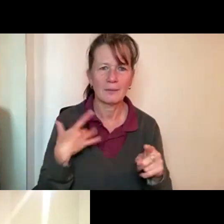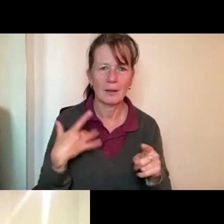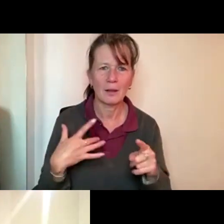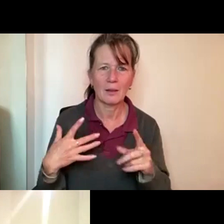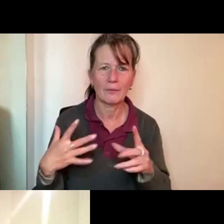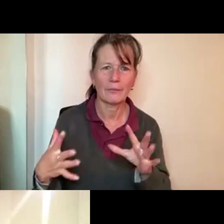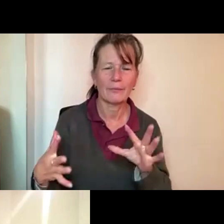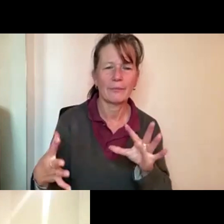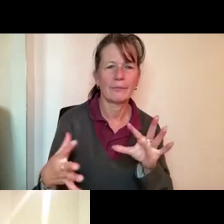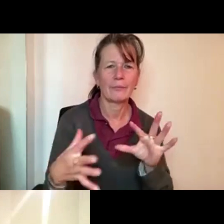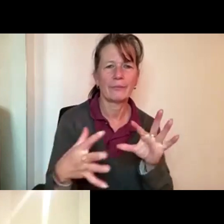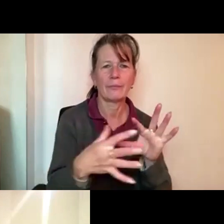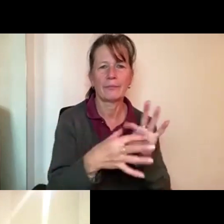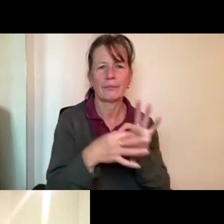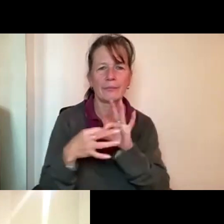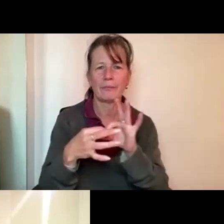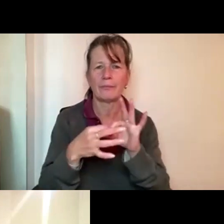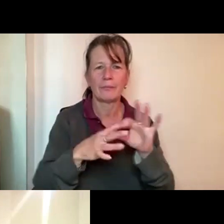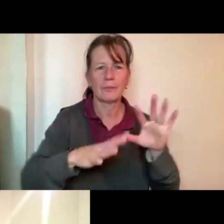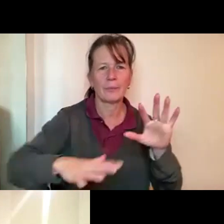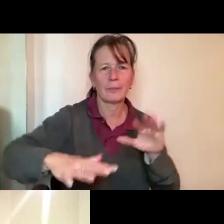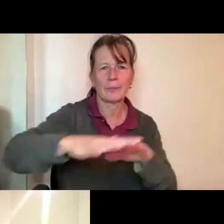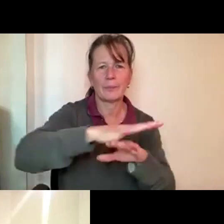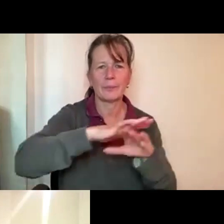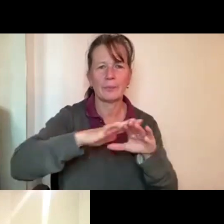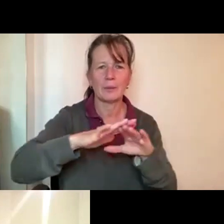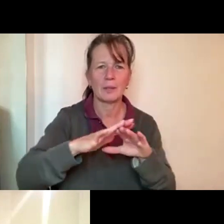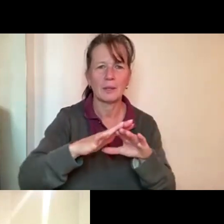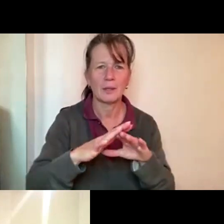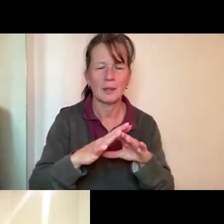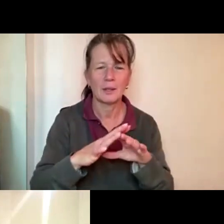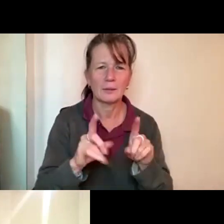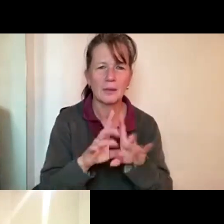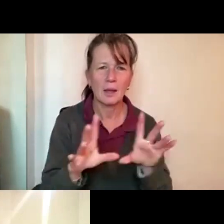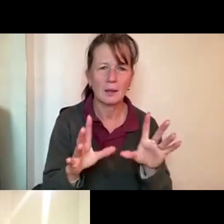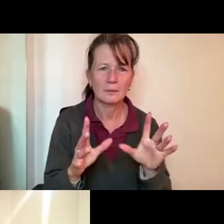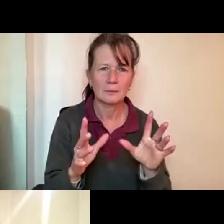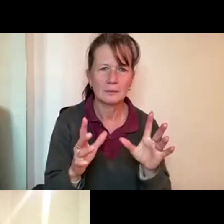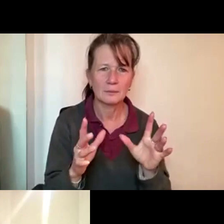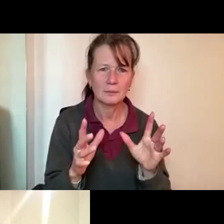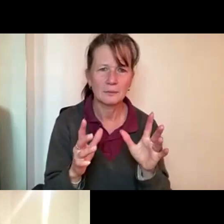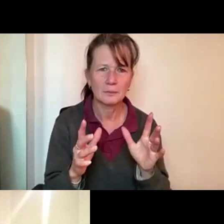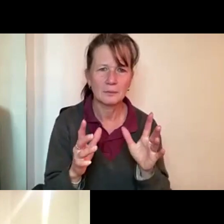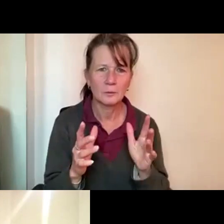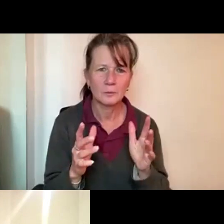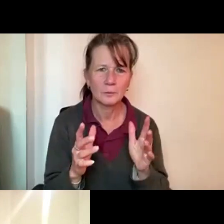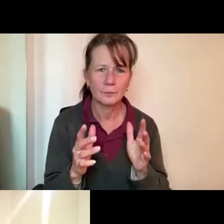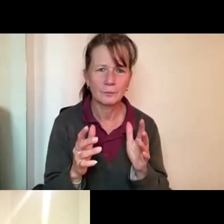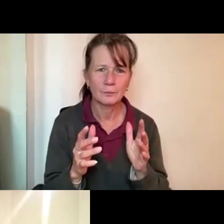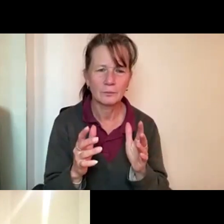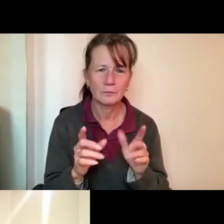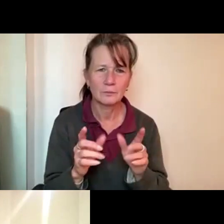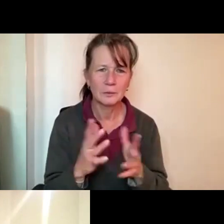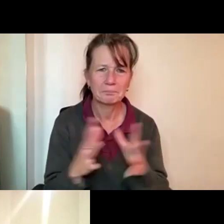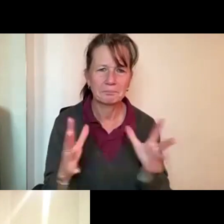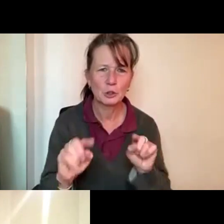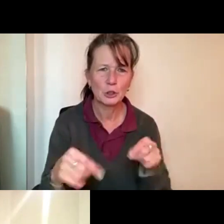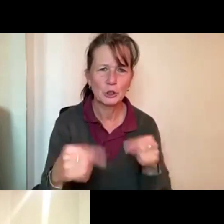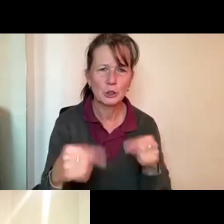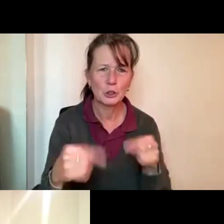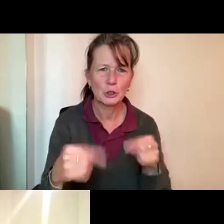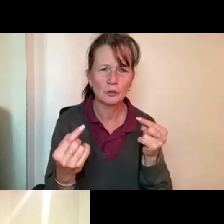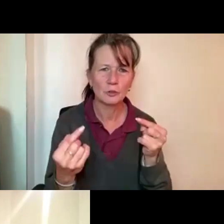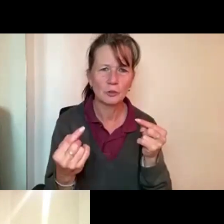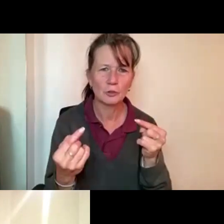landscape, and also there was this great imperative and challenge, which was to be